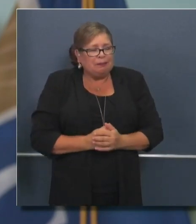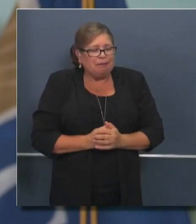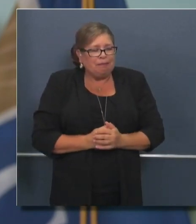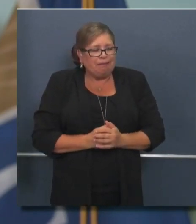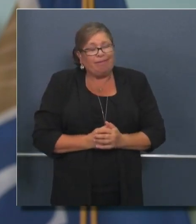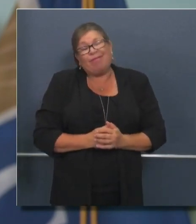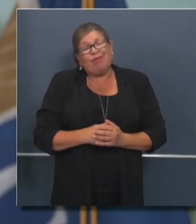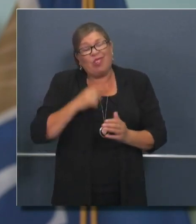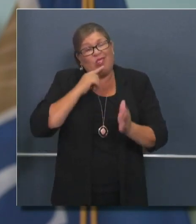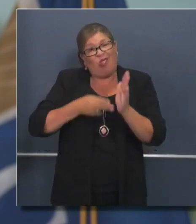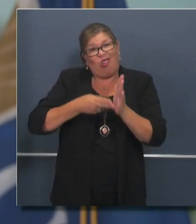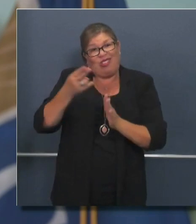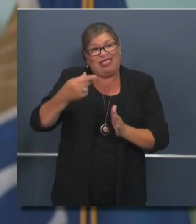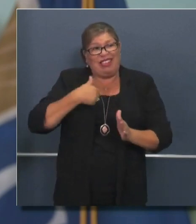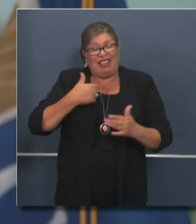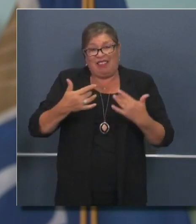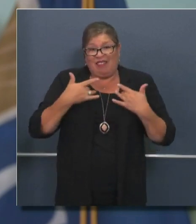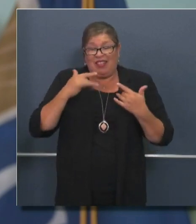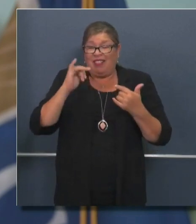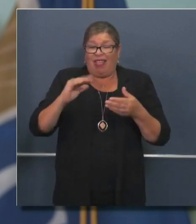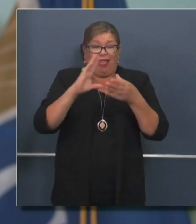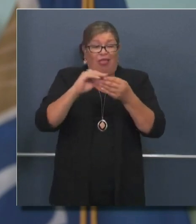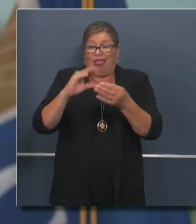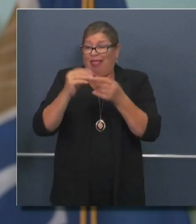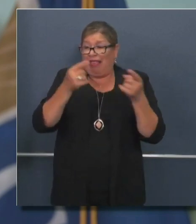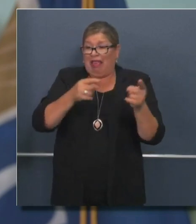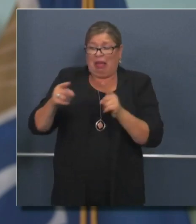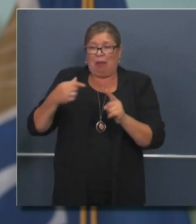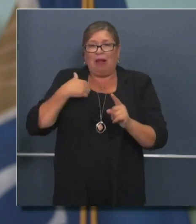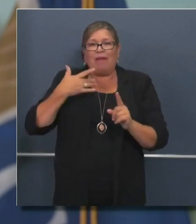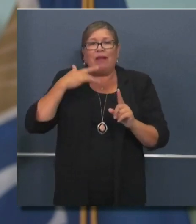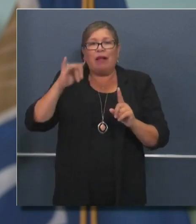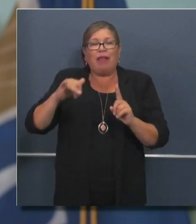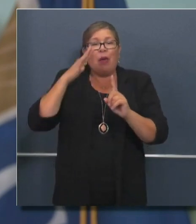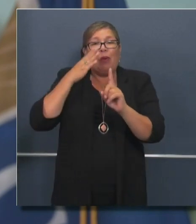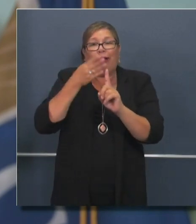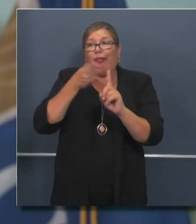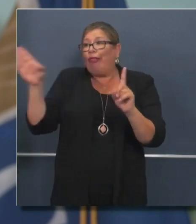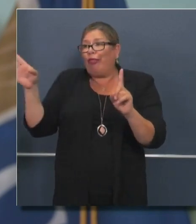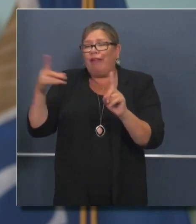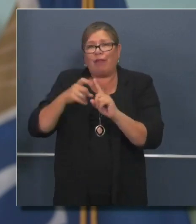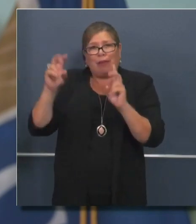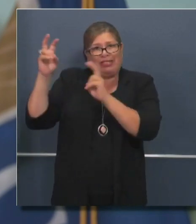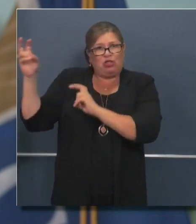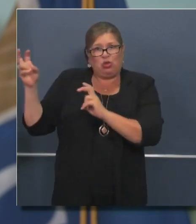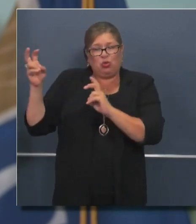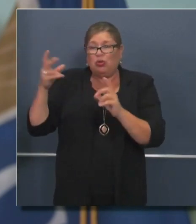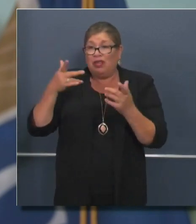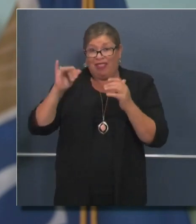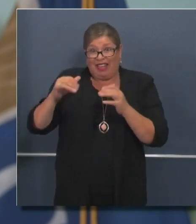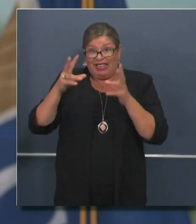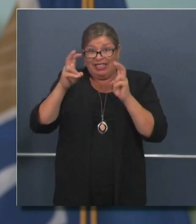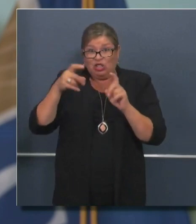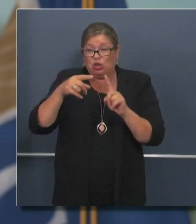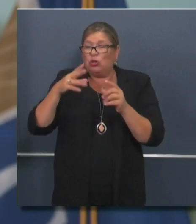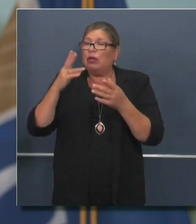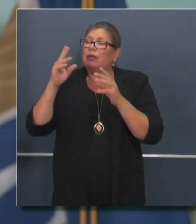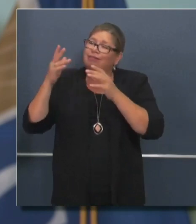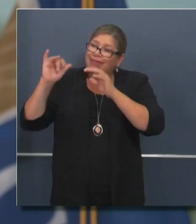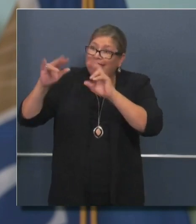been a diversion tactic, much more than anything else. That's my humble opinion. Good people can disagree, but I've been doing this a